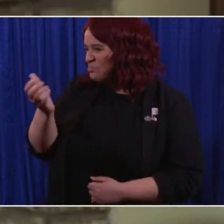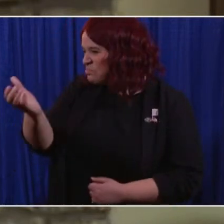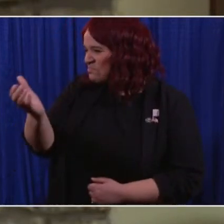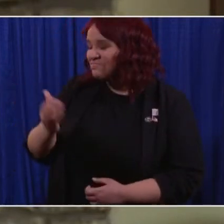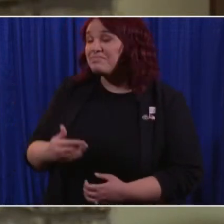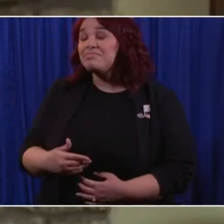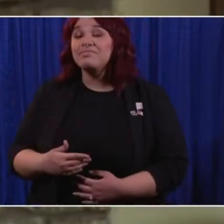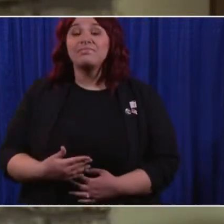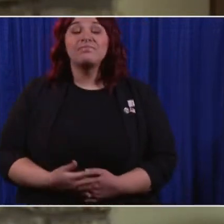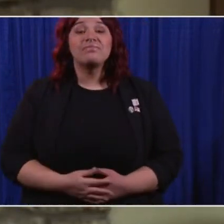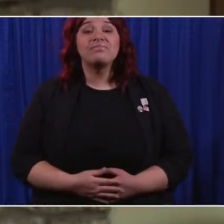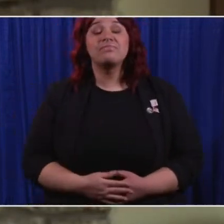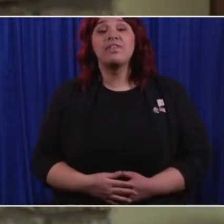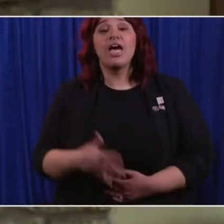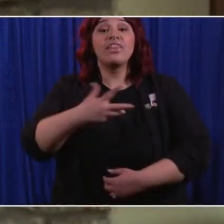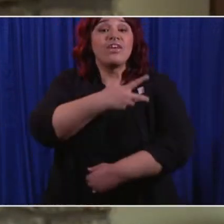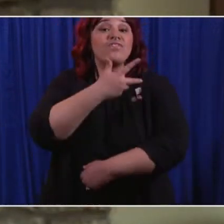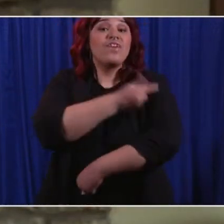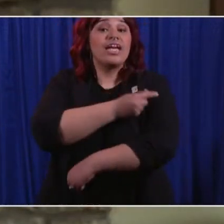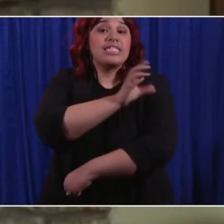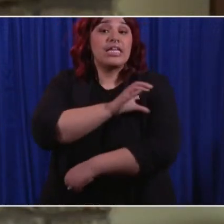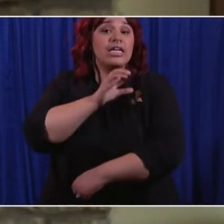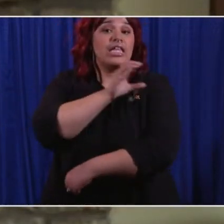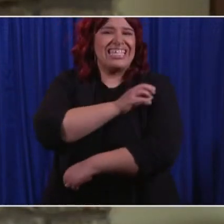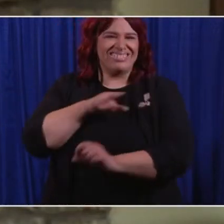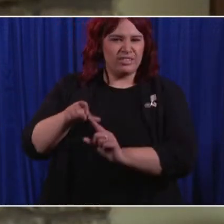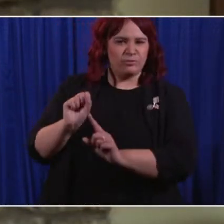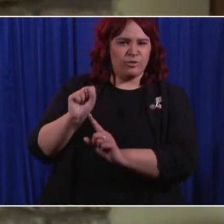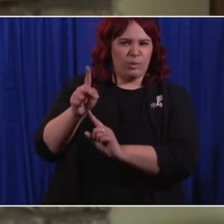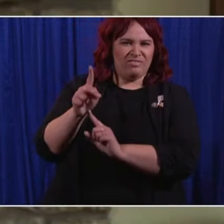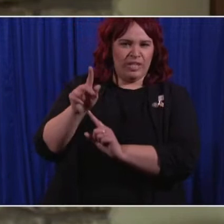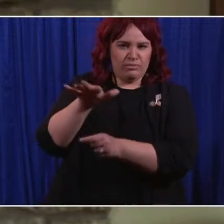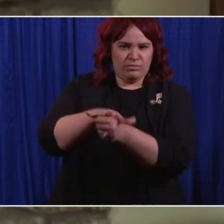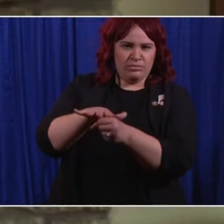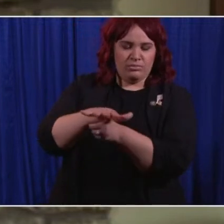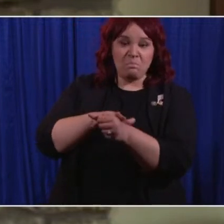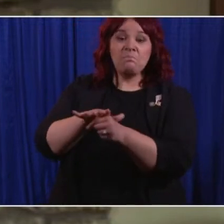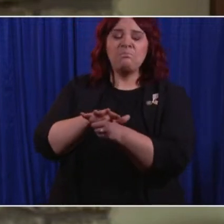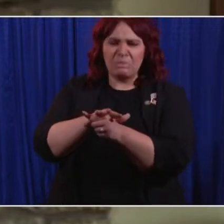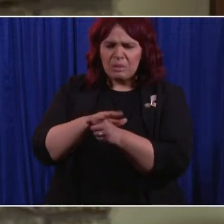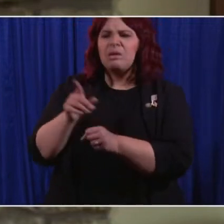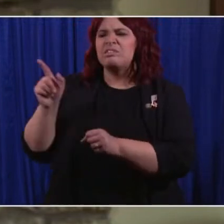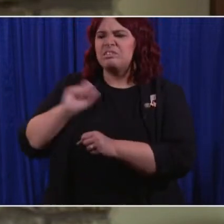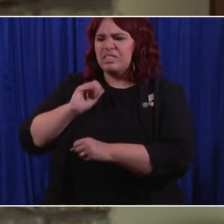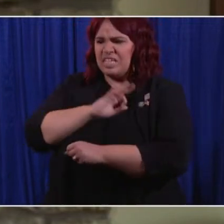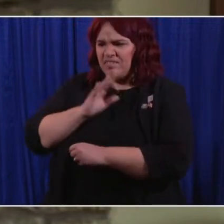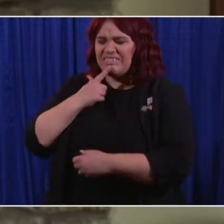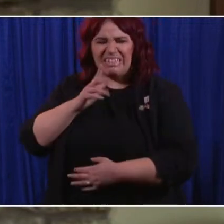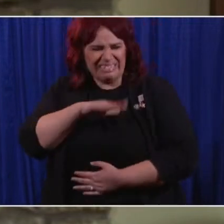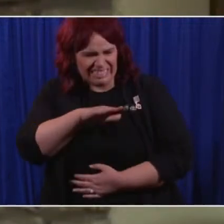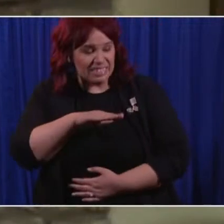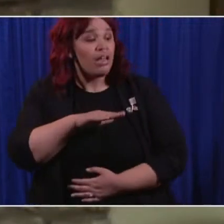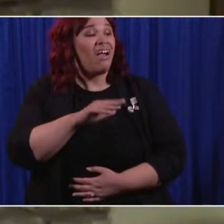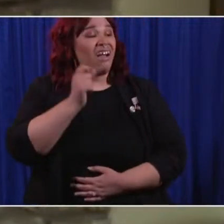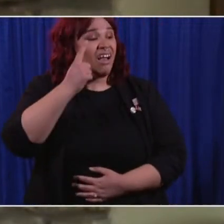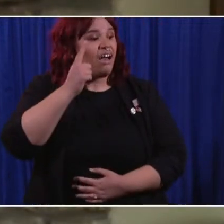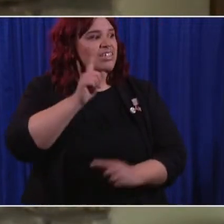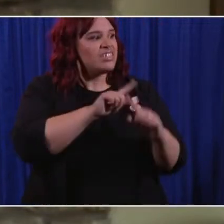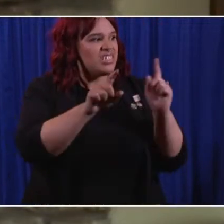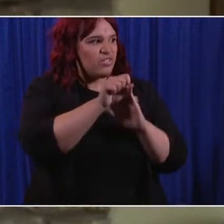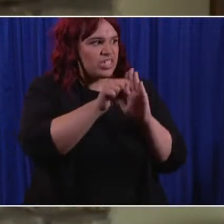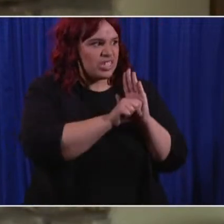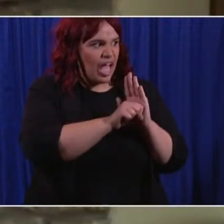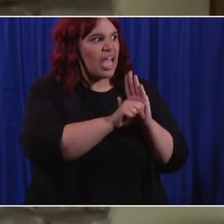So staff at the vaccine clinic in Springfield today told me that there are some people coming in from out of state to get vaccinated. Why